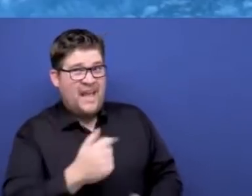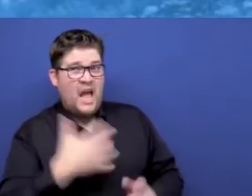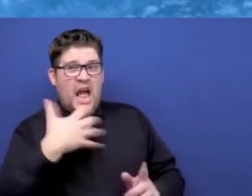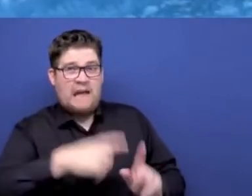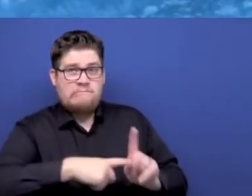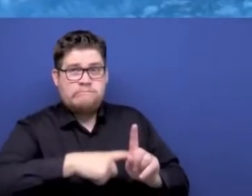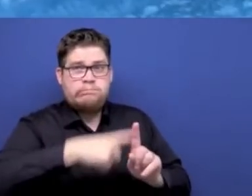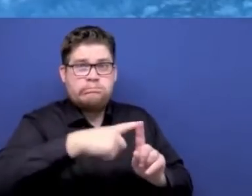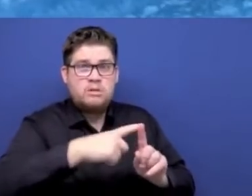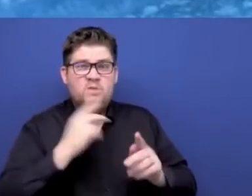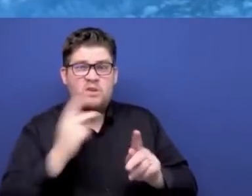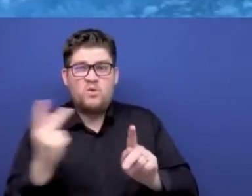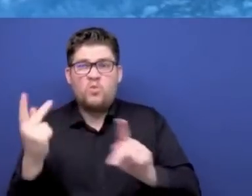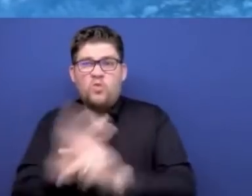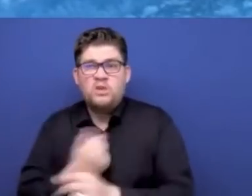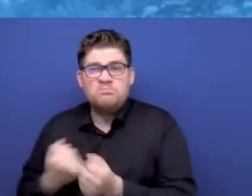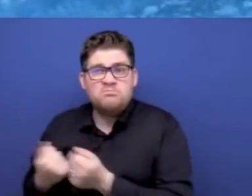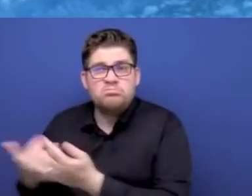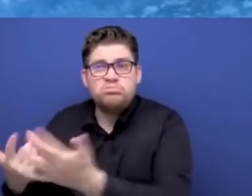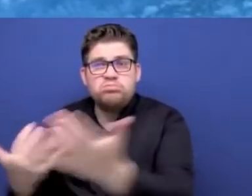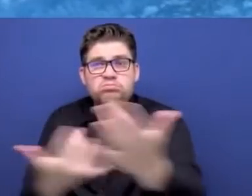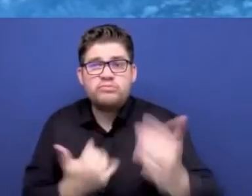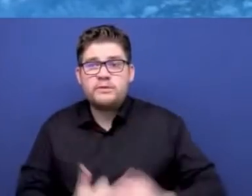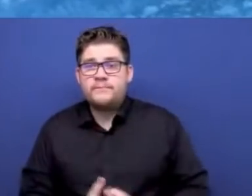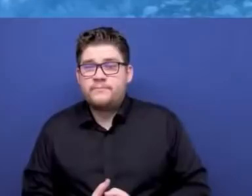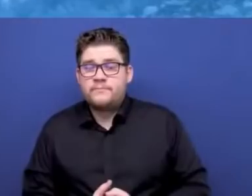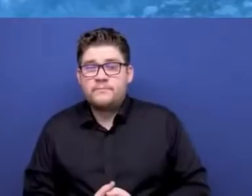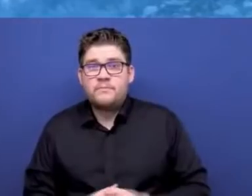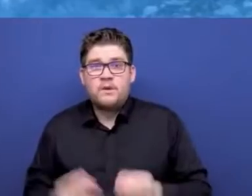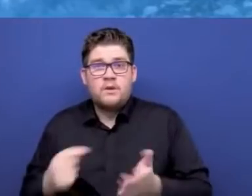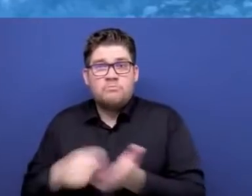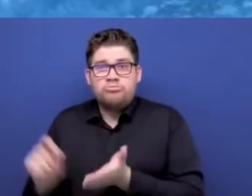or make additional fires more likely?